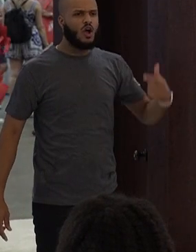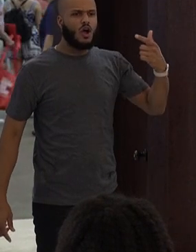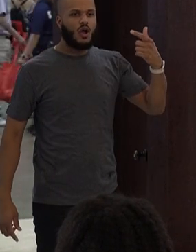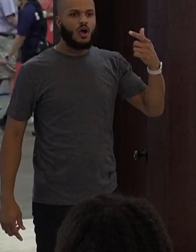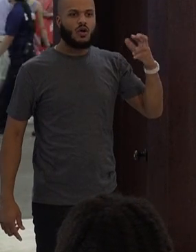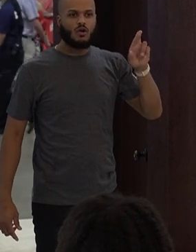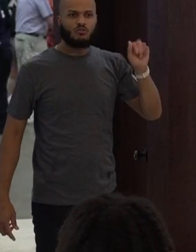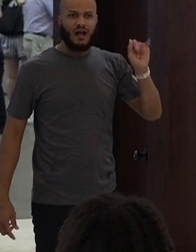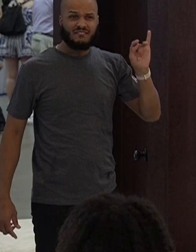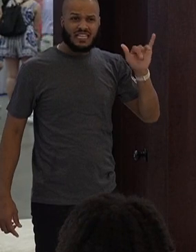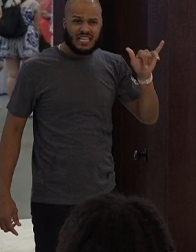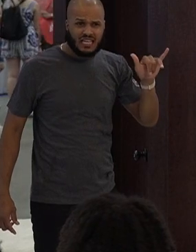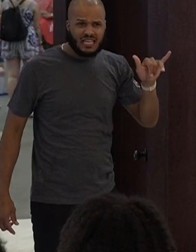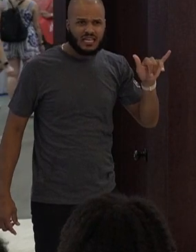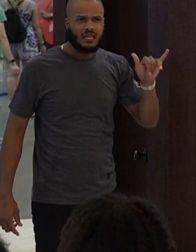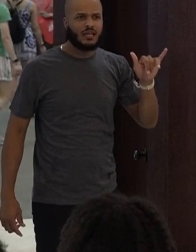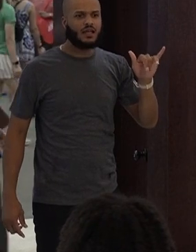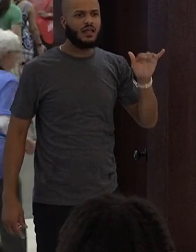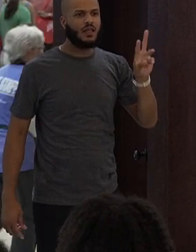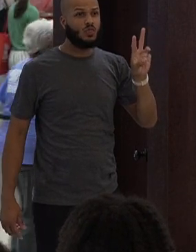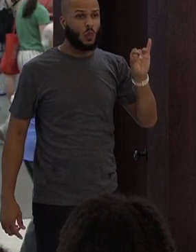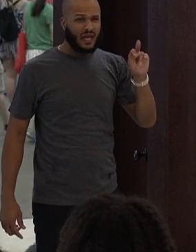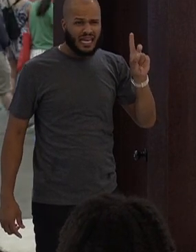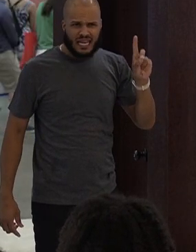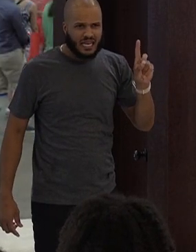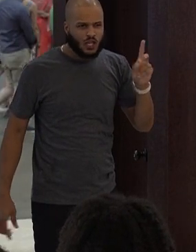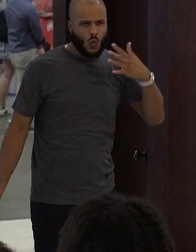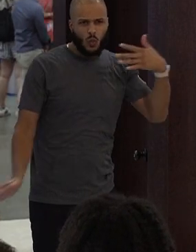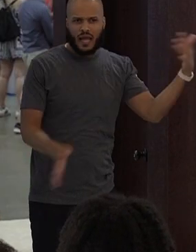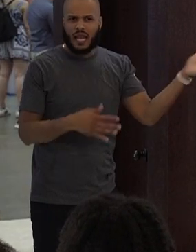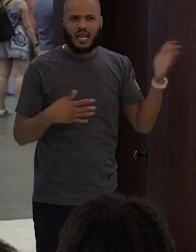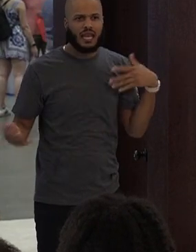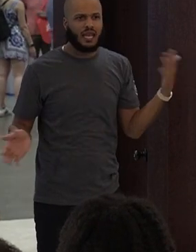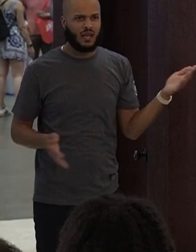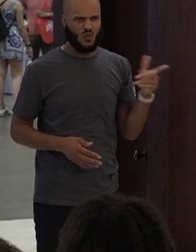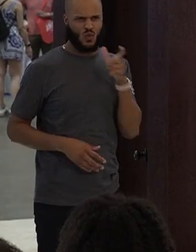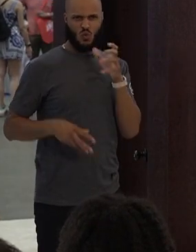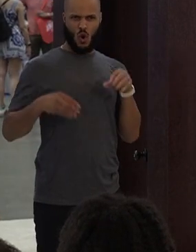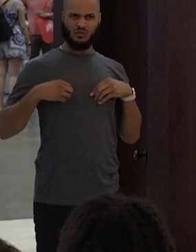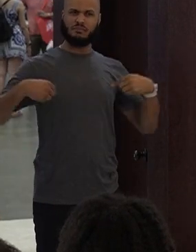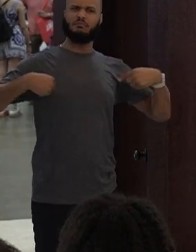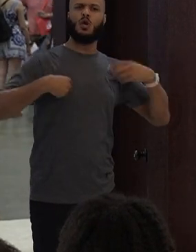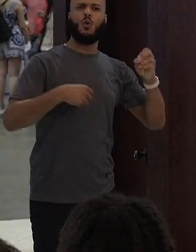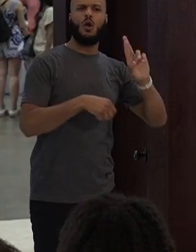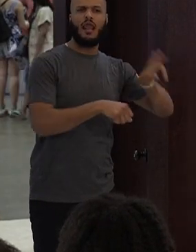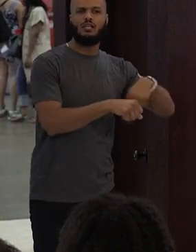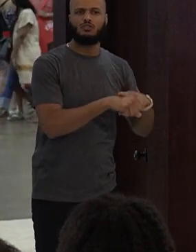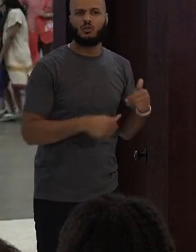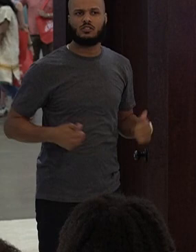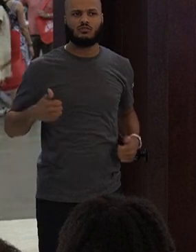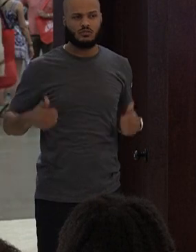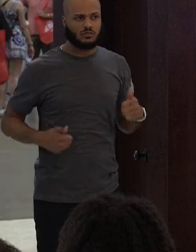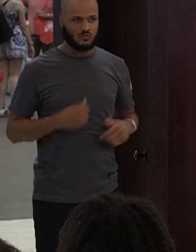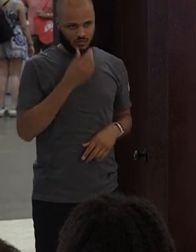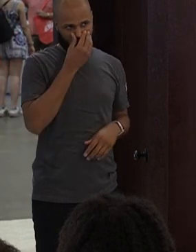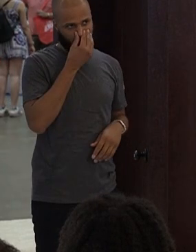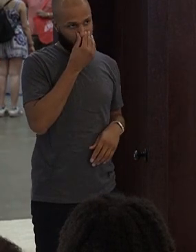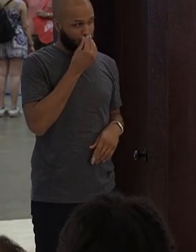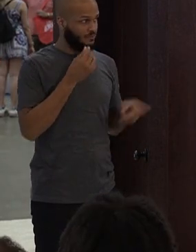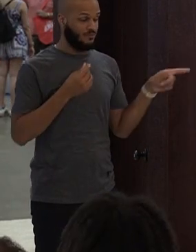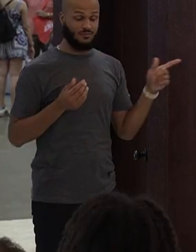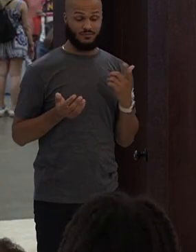wind? Who can I copyright that painting then? Yeah, so that sounds like a good question for a court of law.